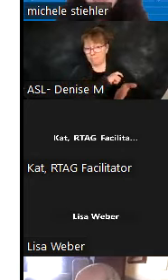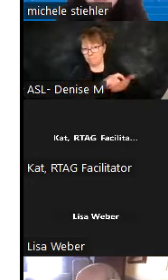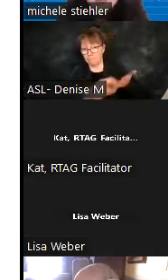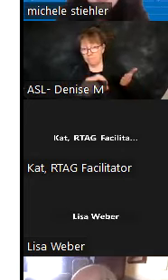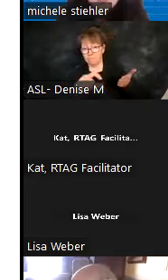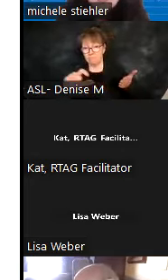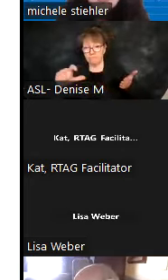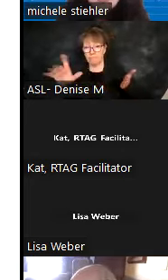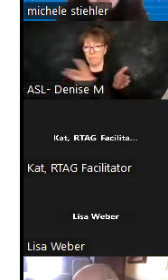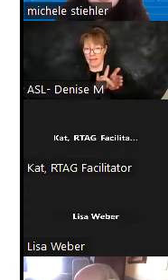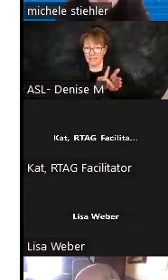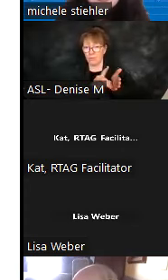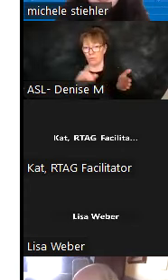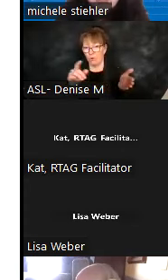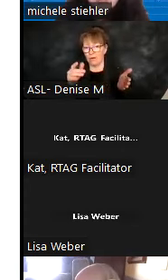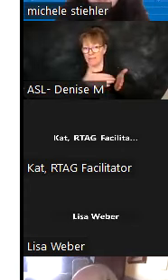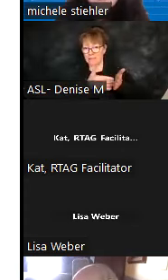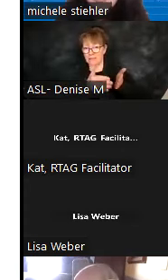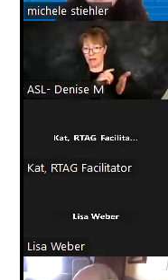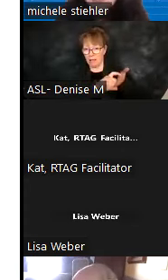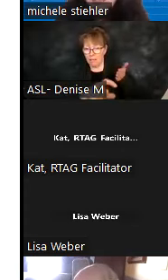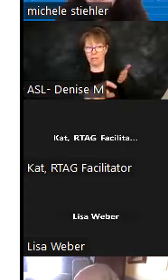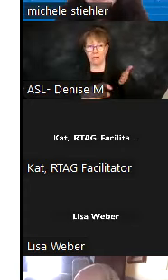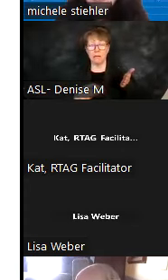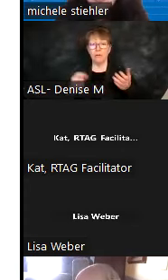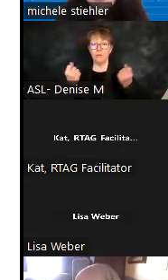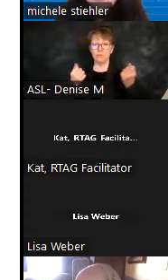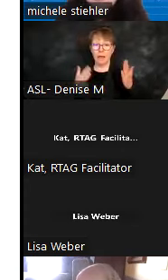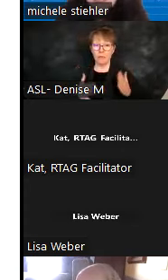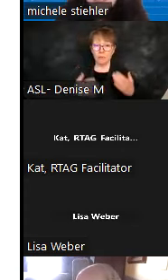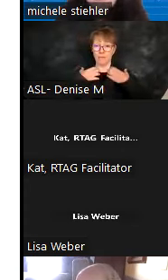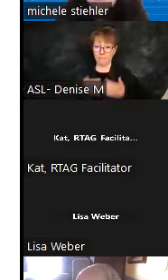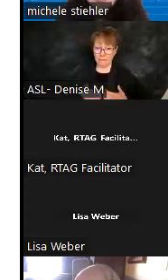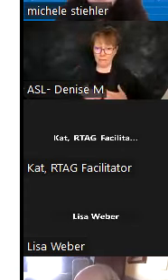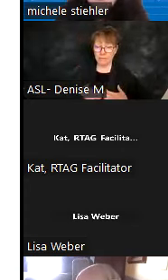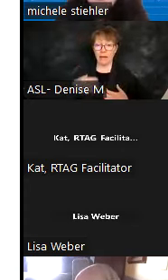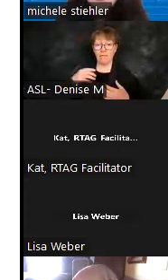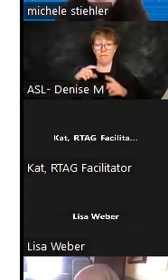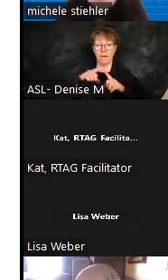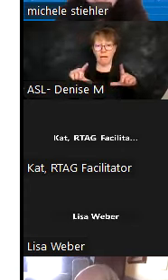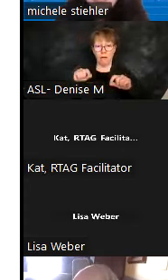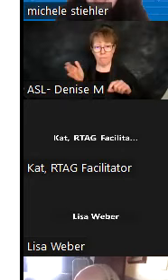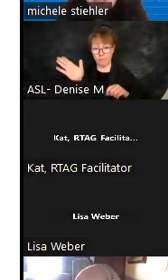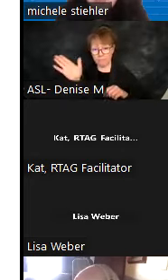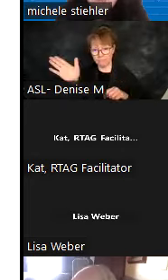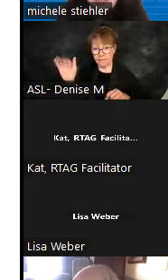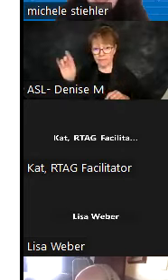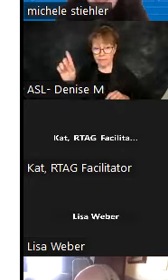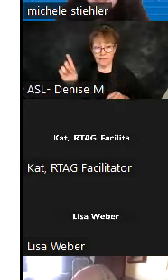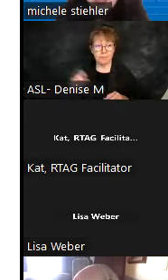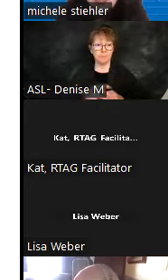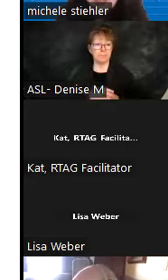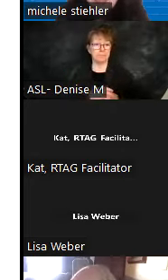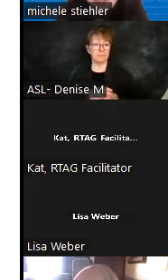or magnet, and drivers will wear vests and have ID cards. And user began in